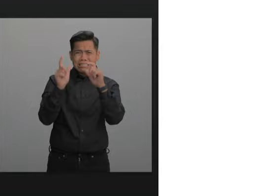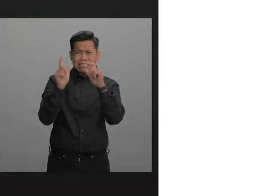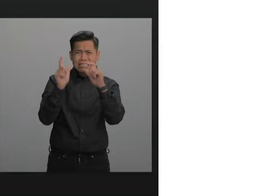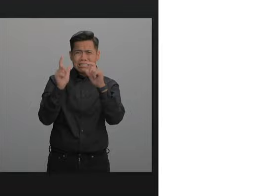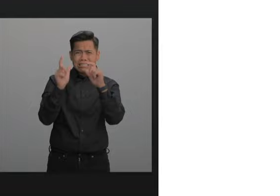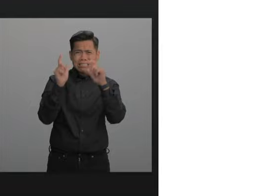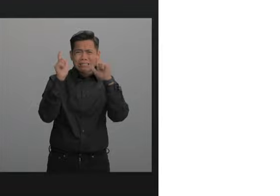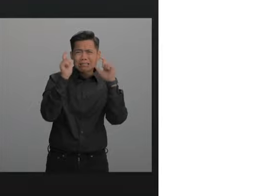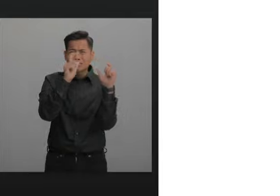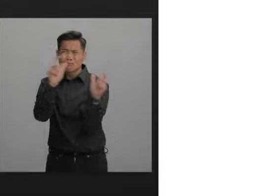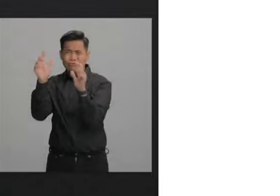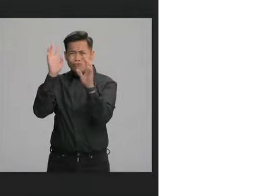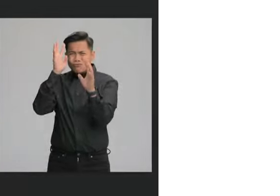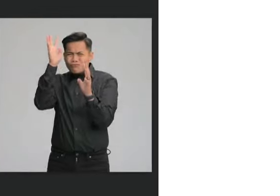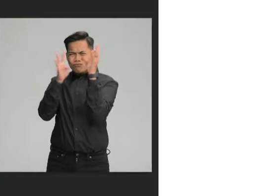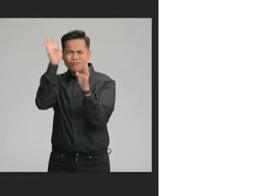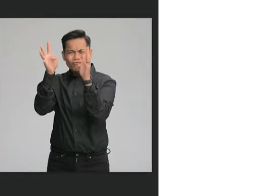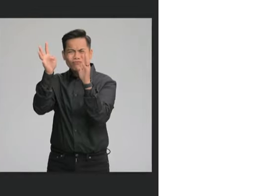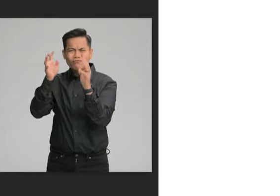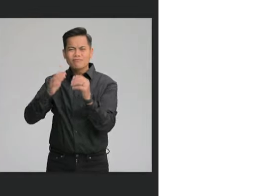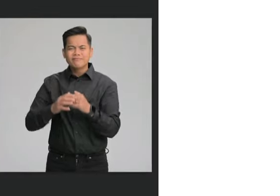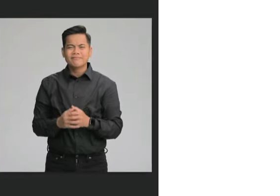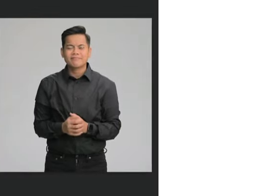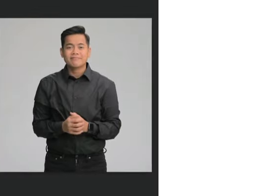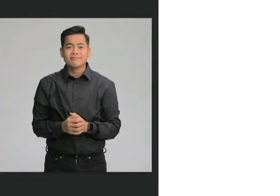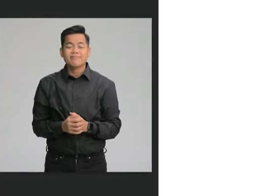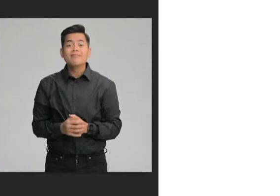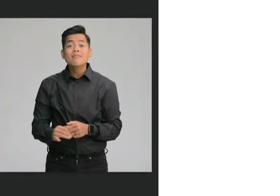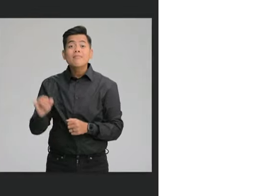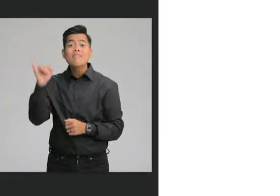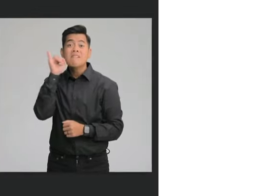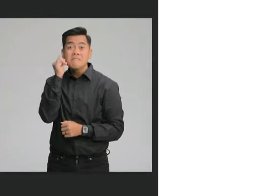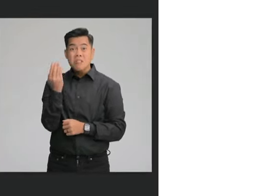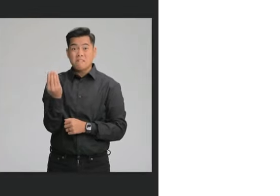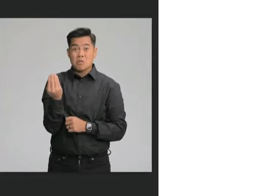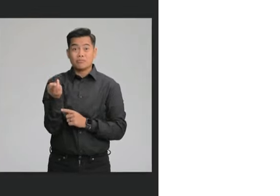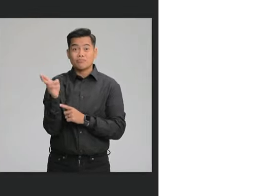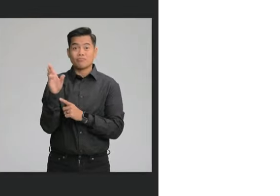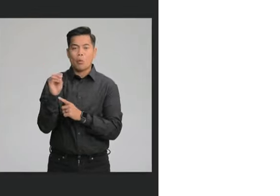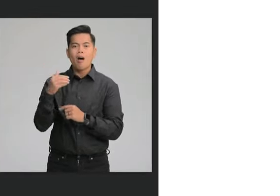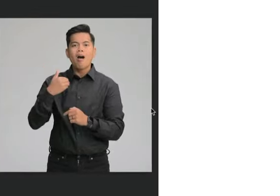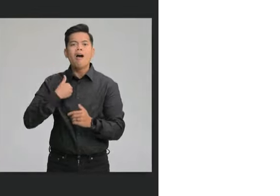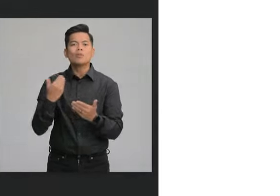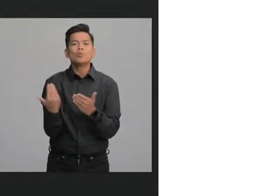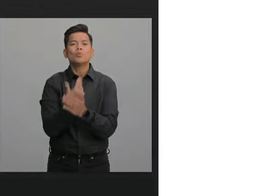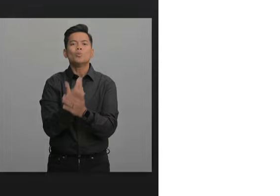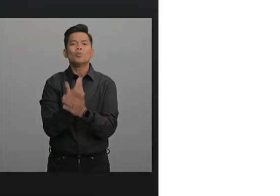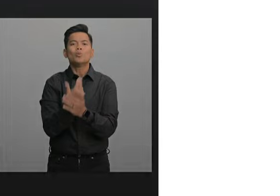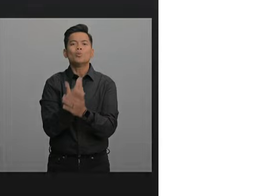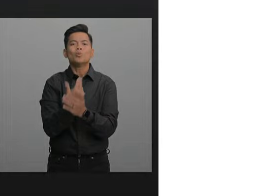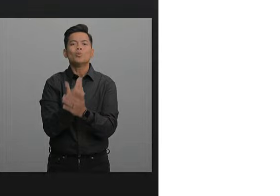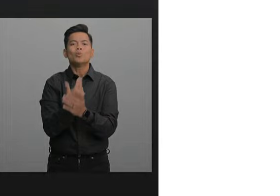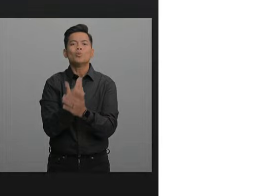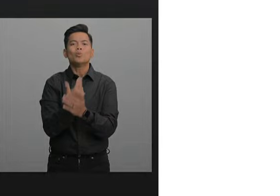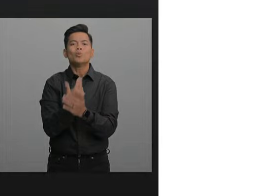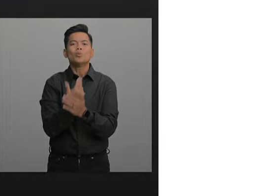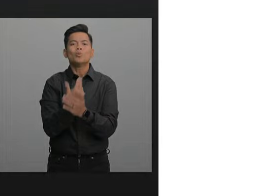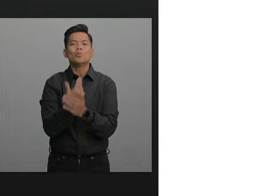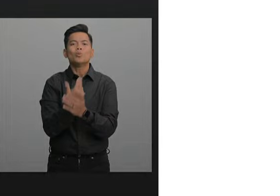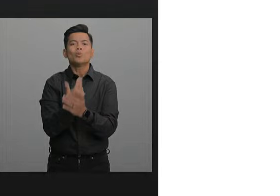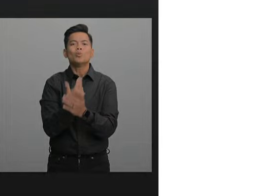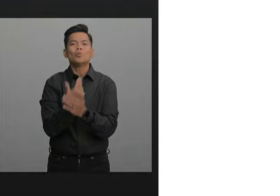colors. Of the most pro users, iPhone 14 Pro also has a new ultra-wide camera. Okay, what